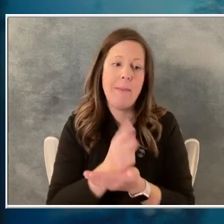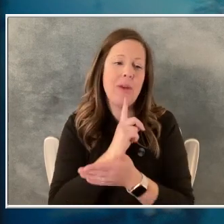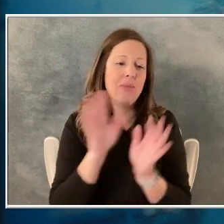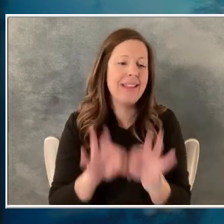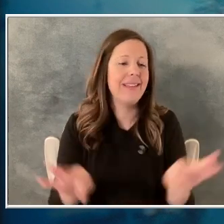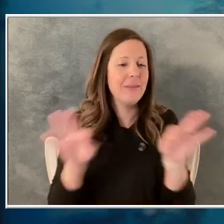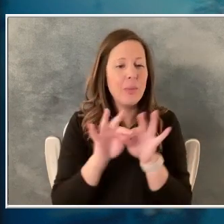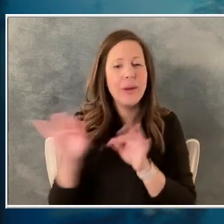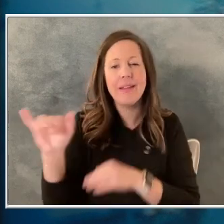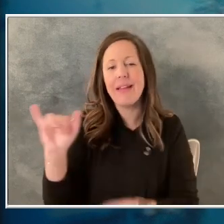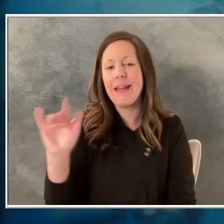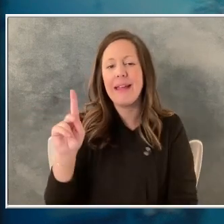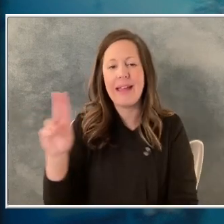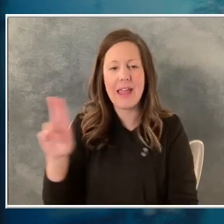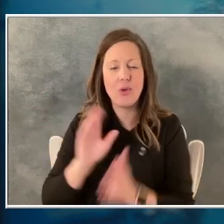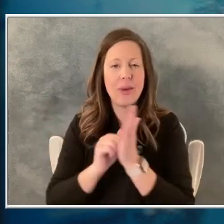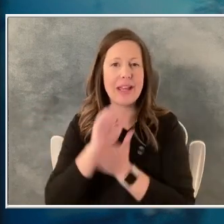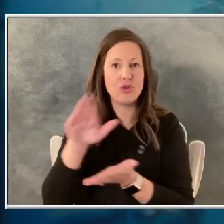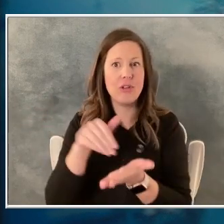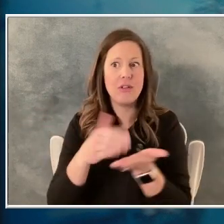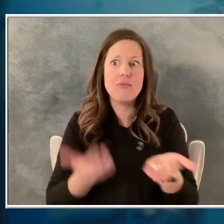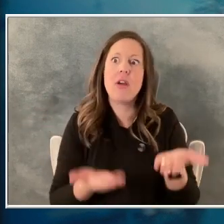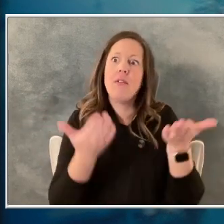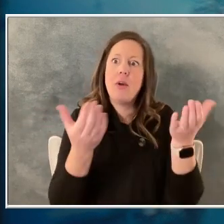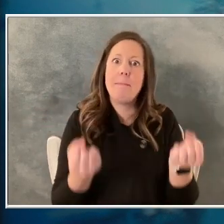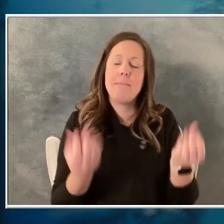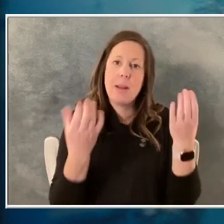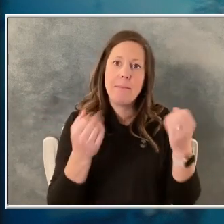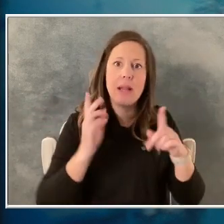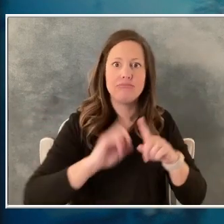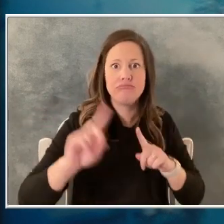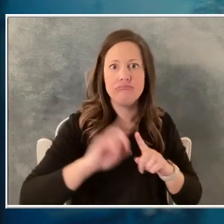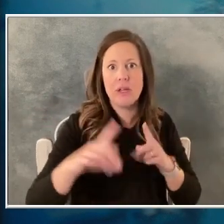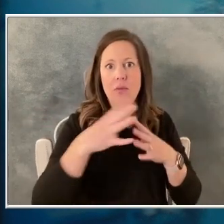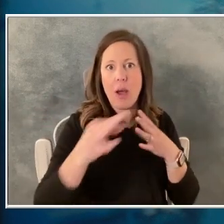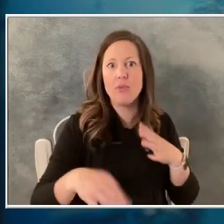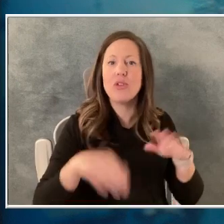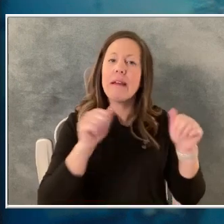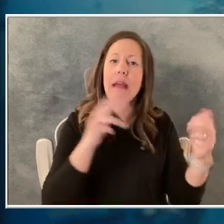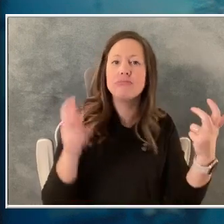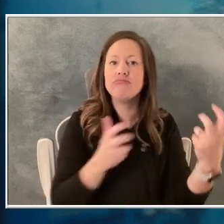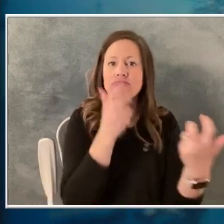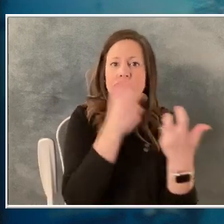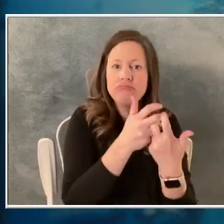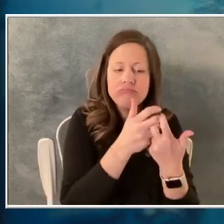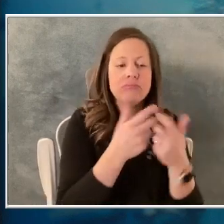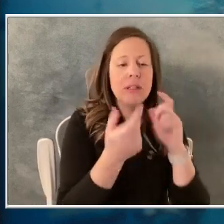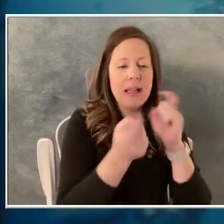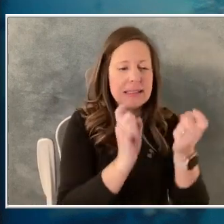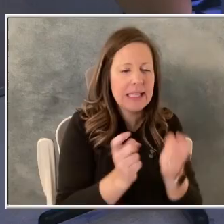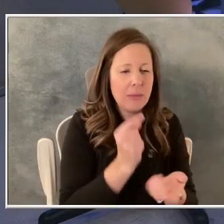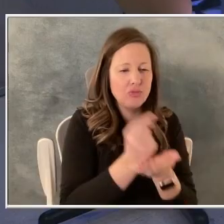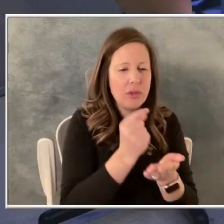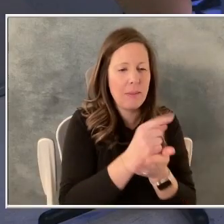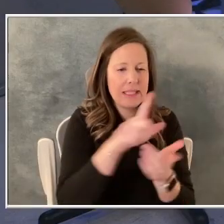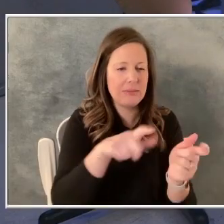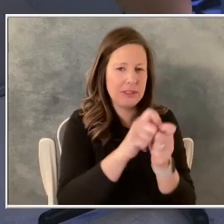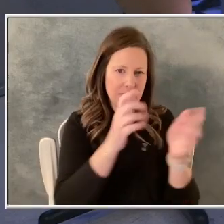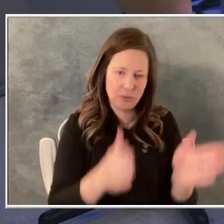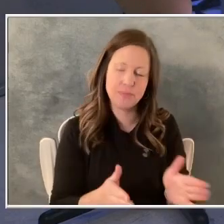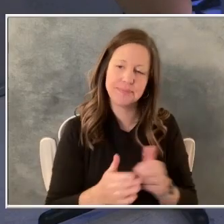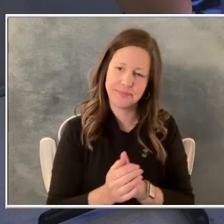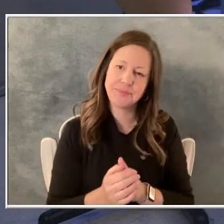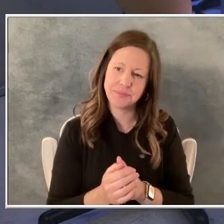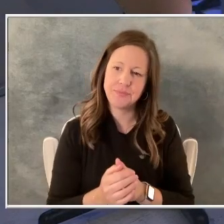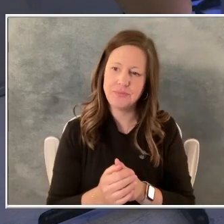where we offer all the different options, we're able to adapt the treatment to each patient and not give the same treatment to everybody. And when you talk about brachytherapy and